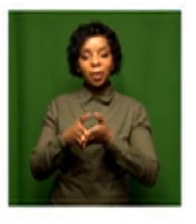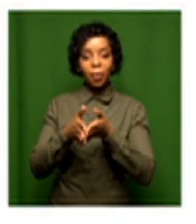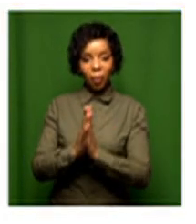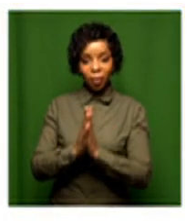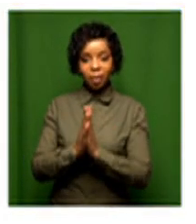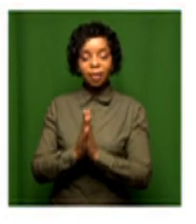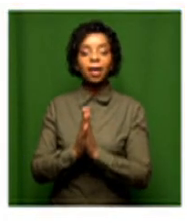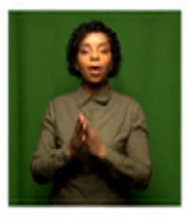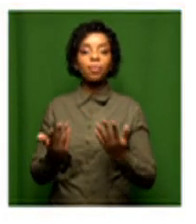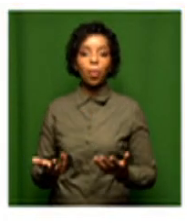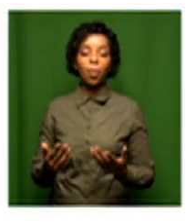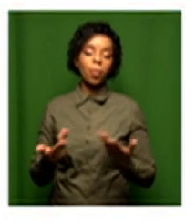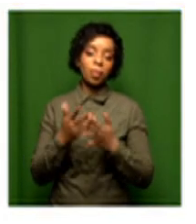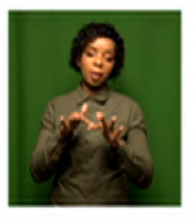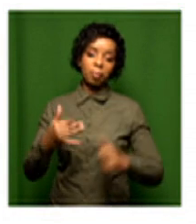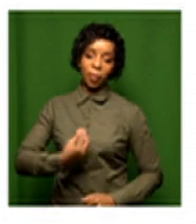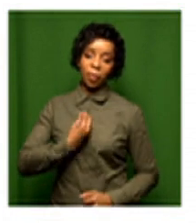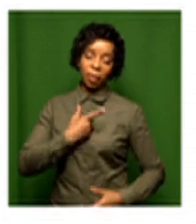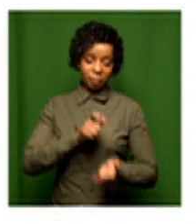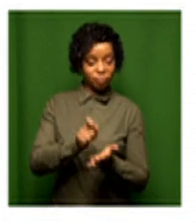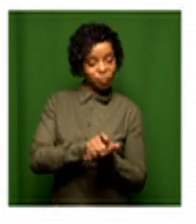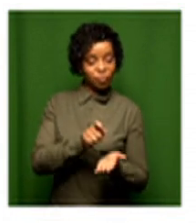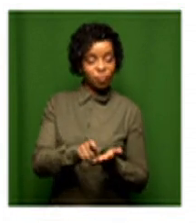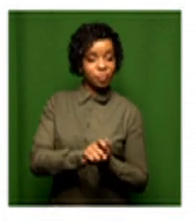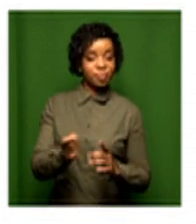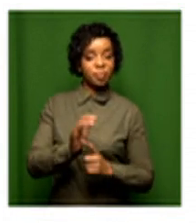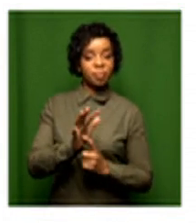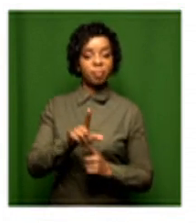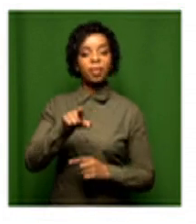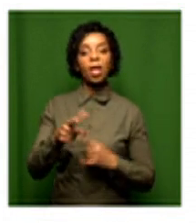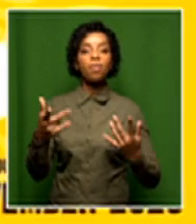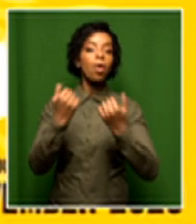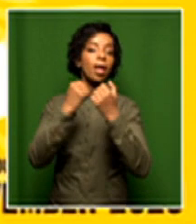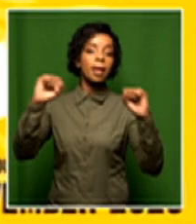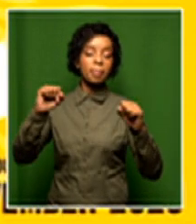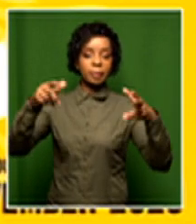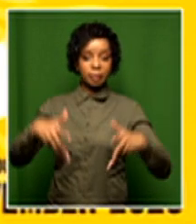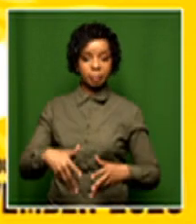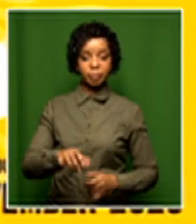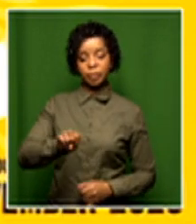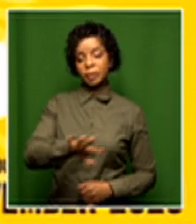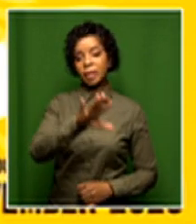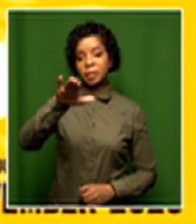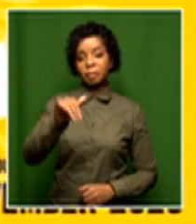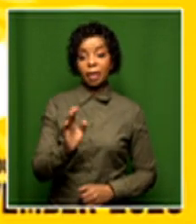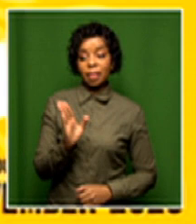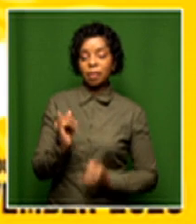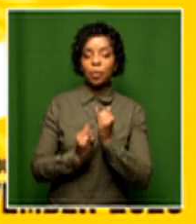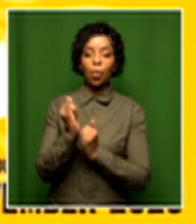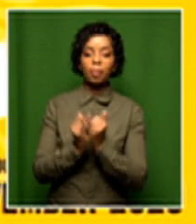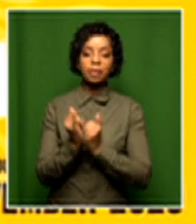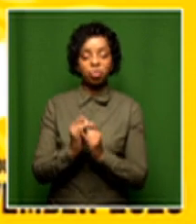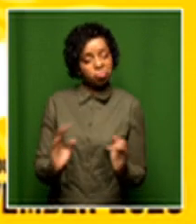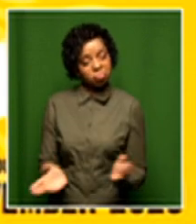Your Freedom, Your Future competition, which seeks to promote liberalism and democracy in South Africa. This competition encourages young